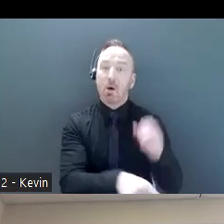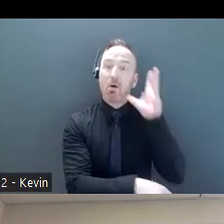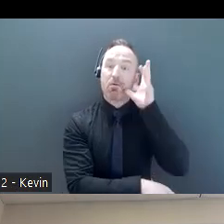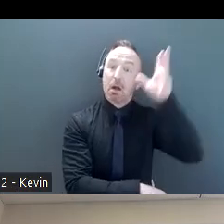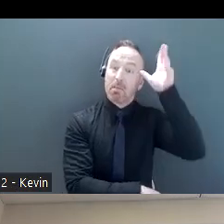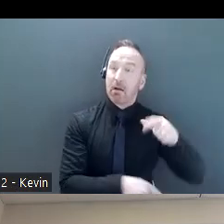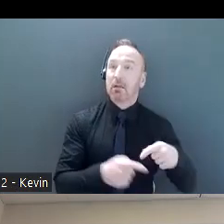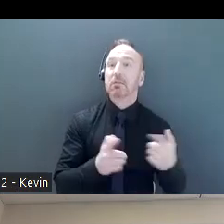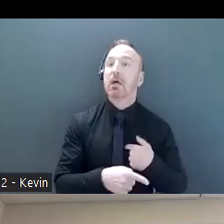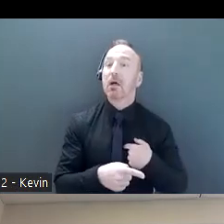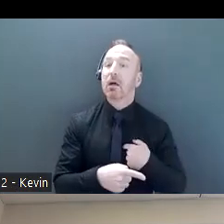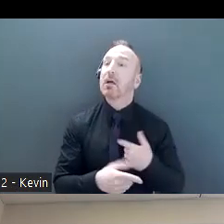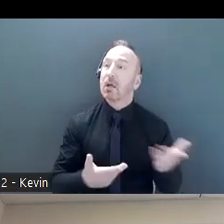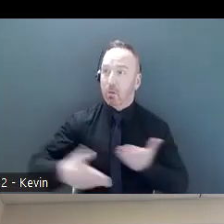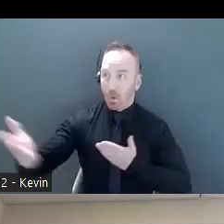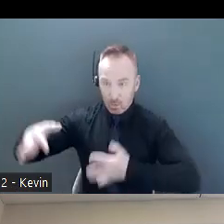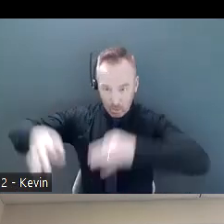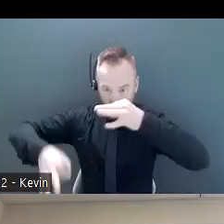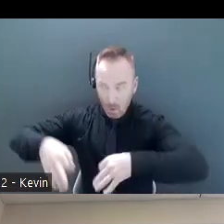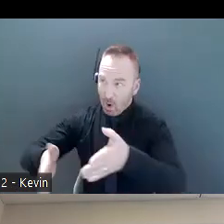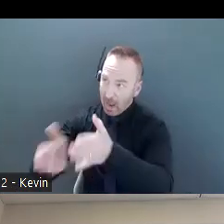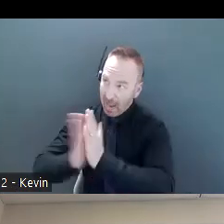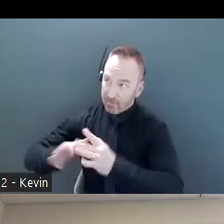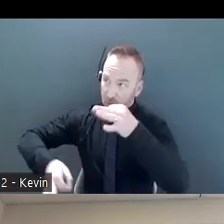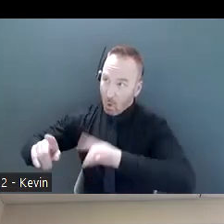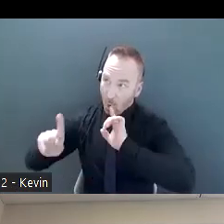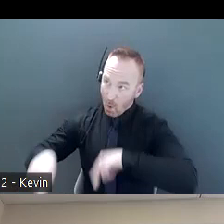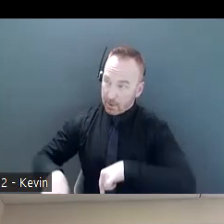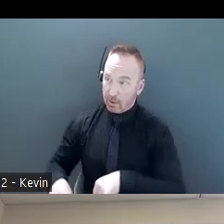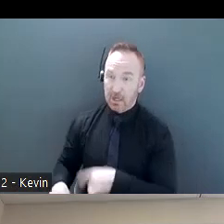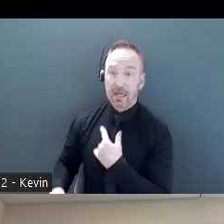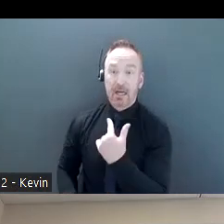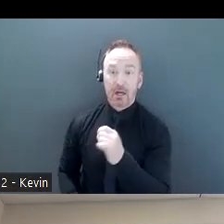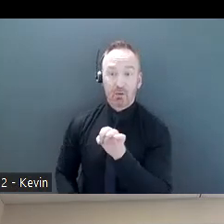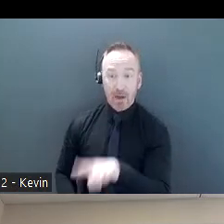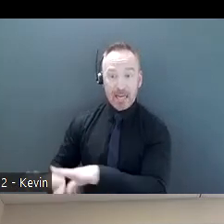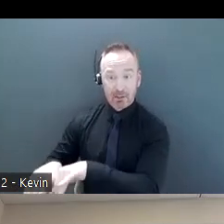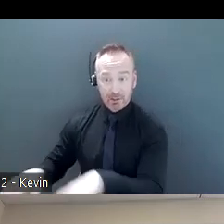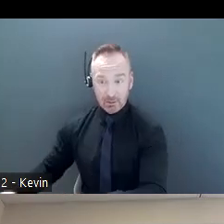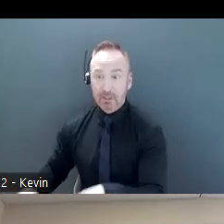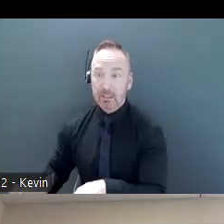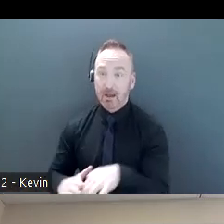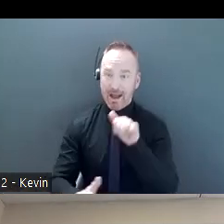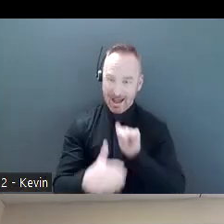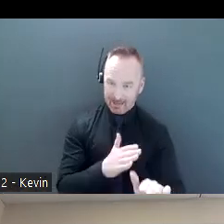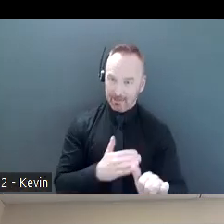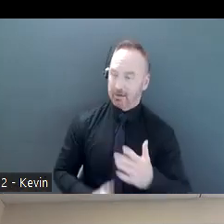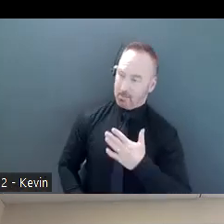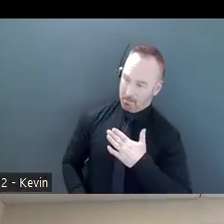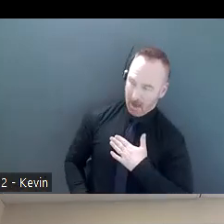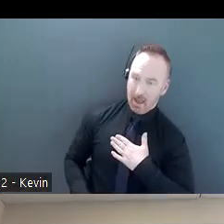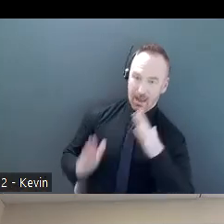them. Now, what's the legislative scheme that allows this to happen? There's two different legislations that